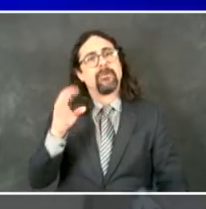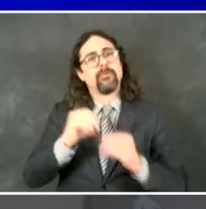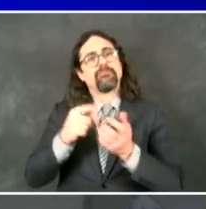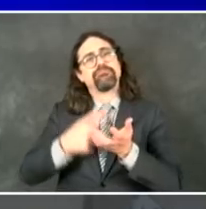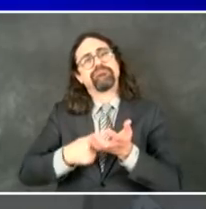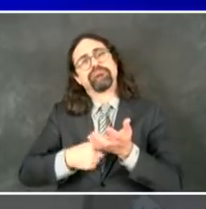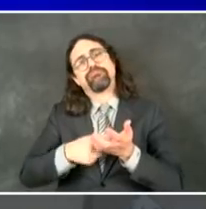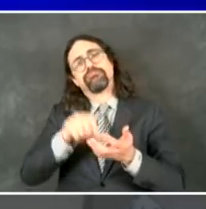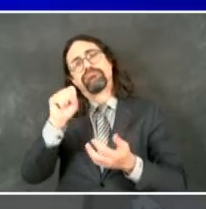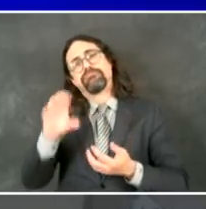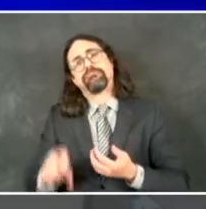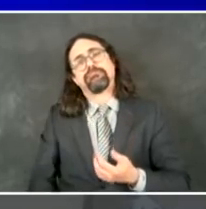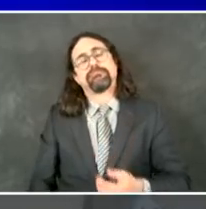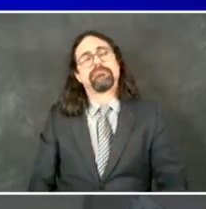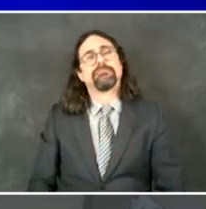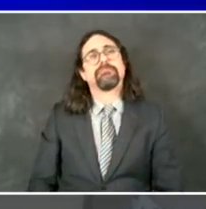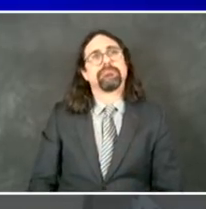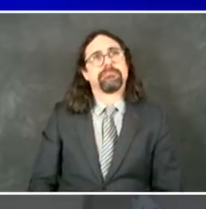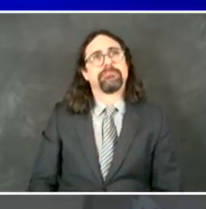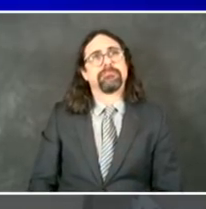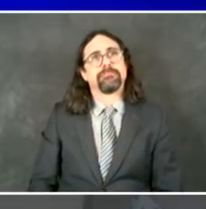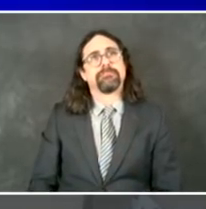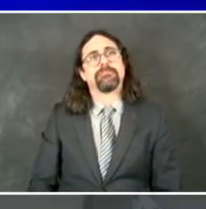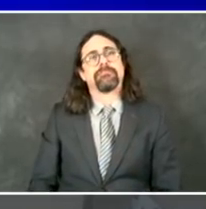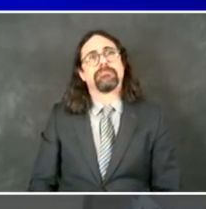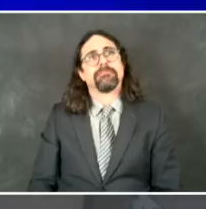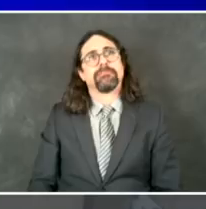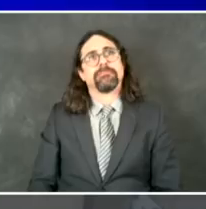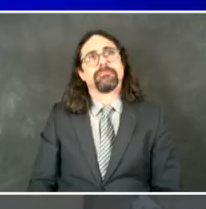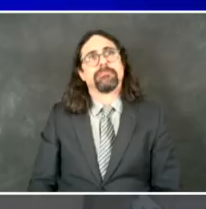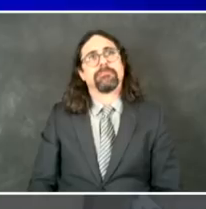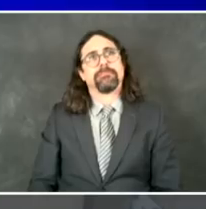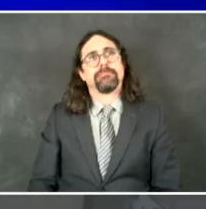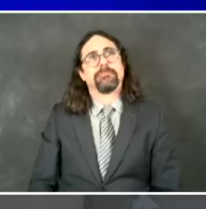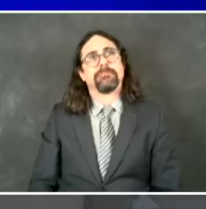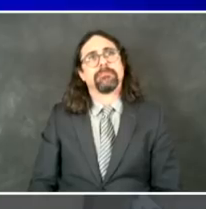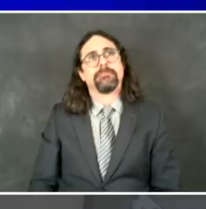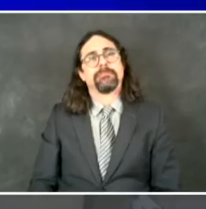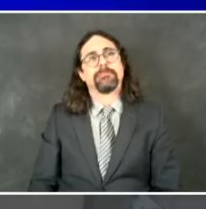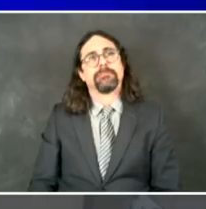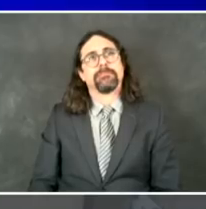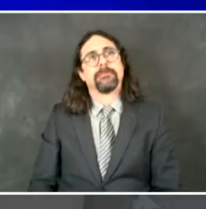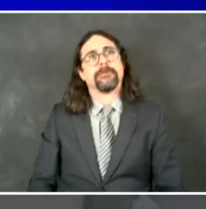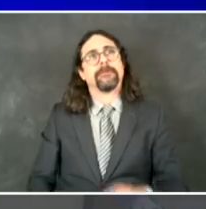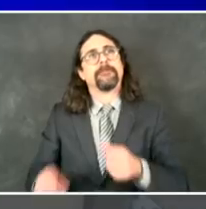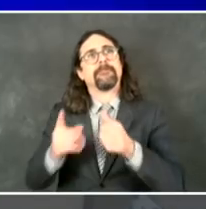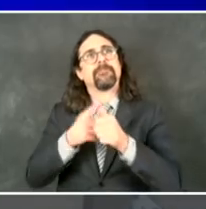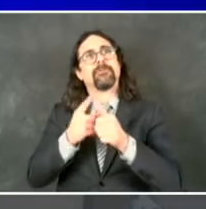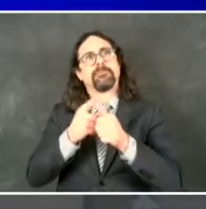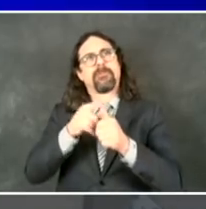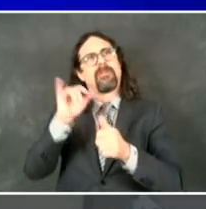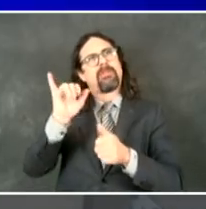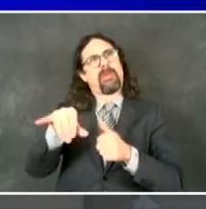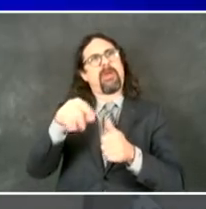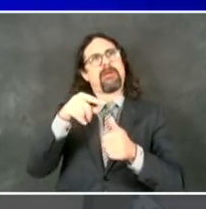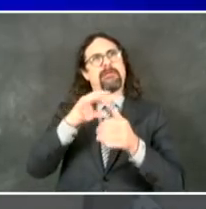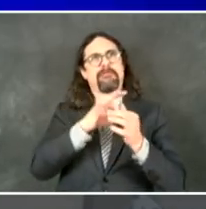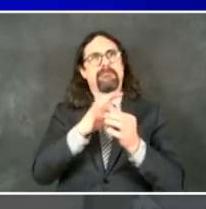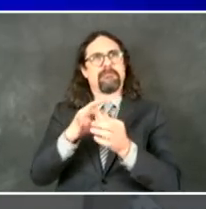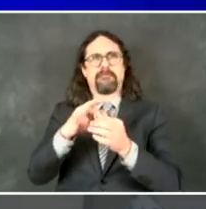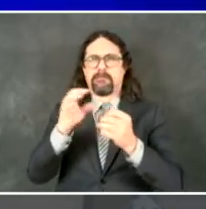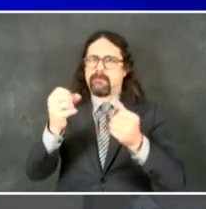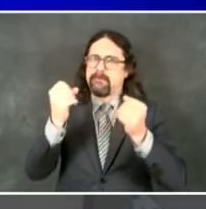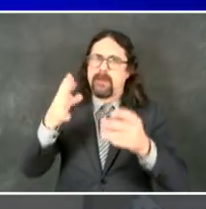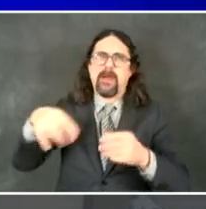First of all, something so many New Yorkers ask about and care about, and it's important to everyday life, alternate side parking. Alternate